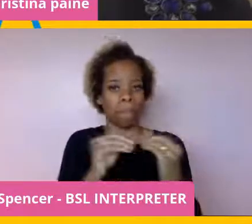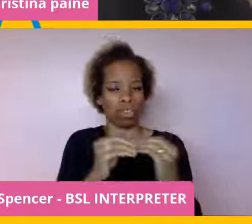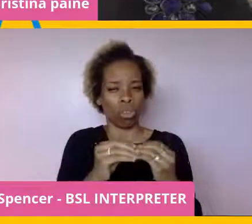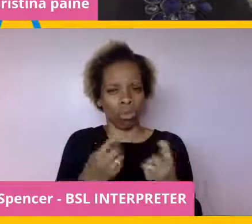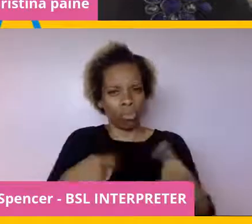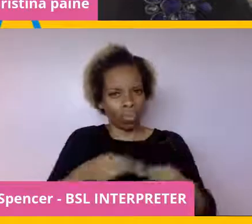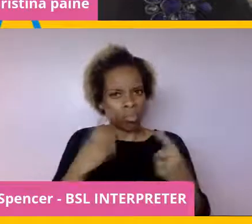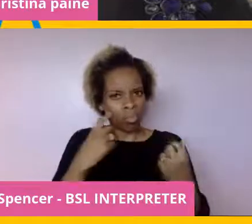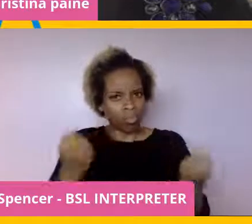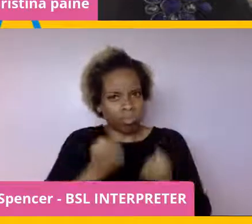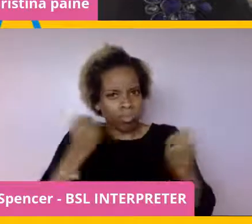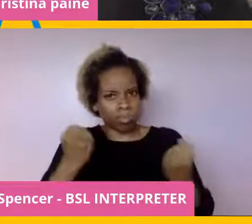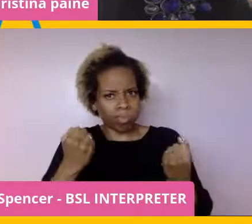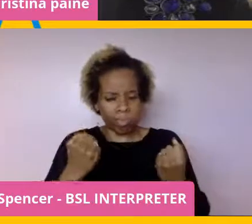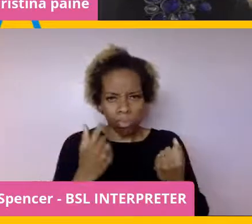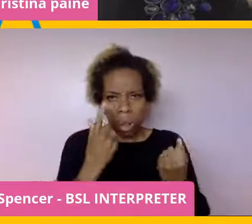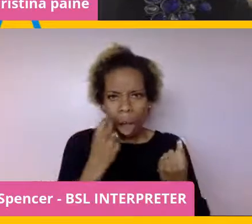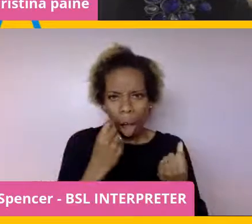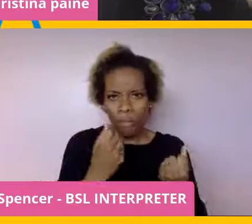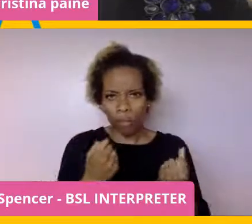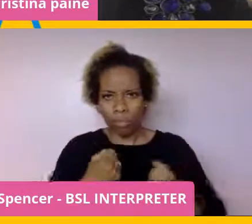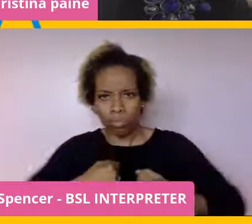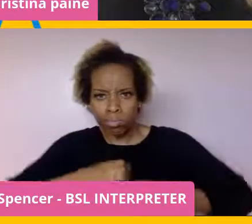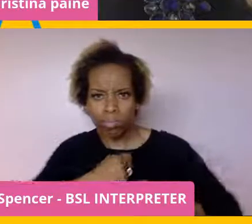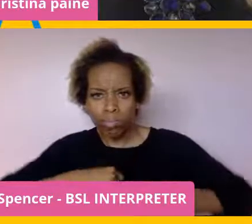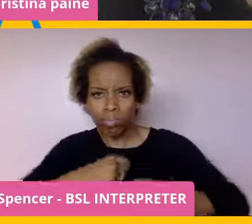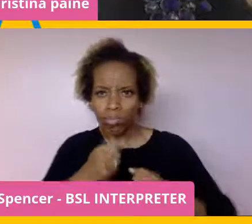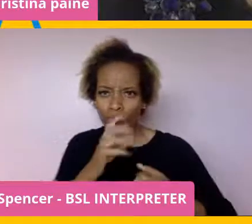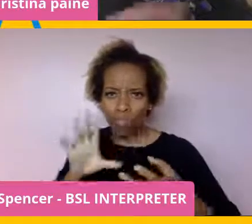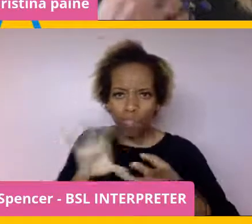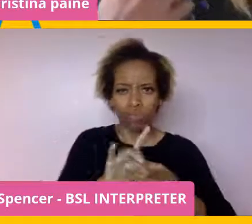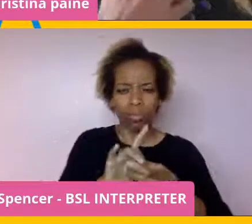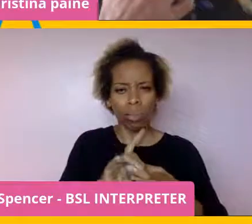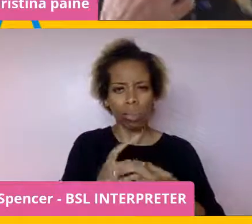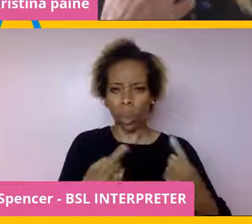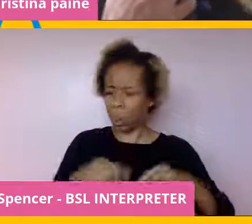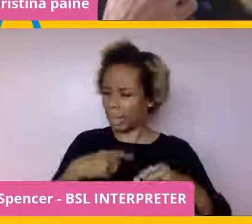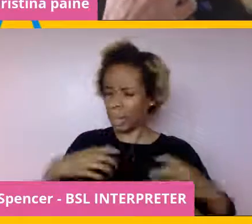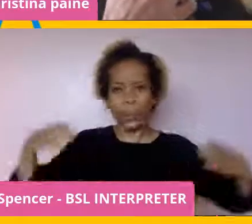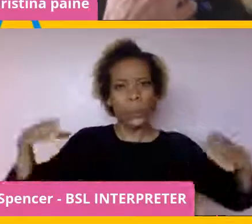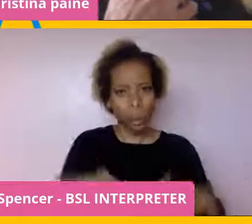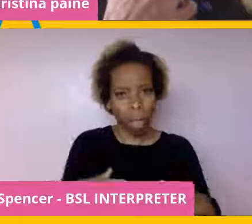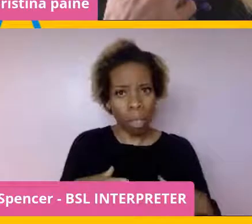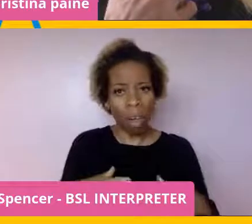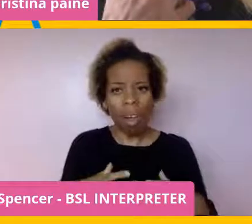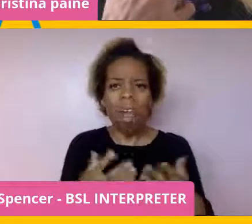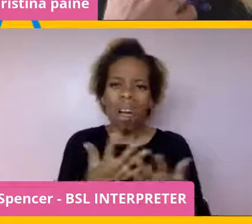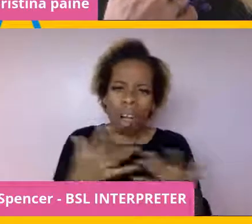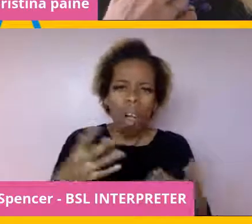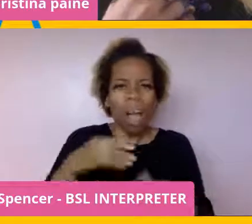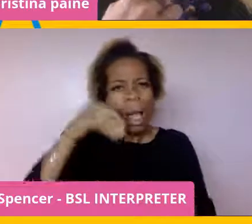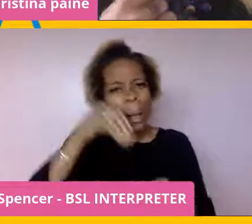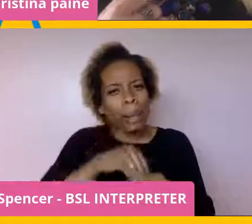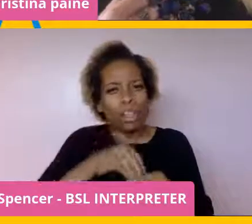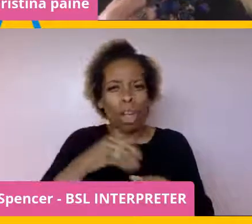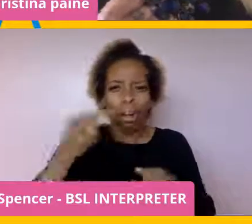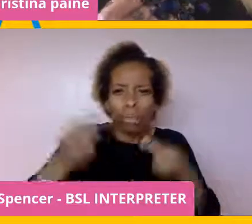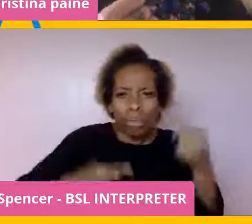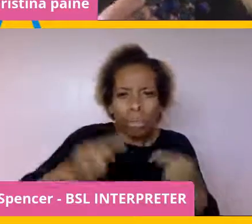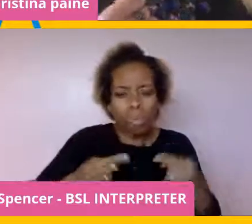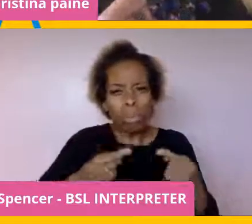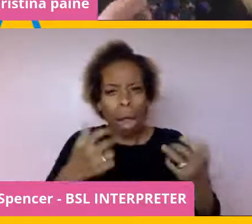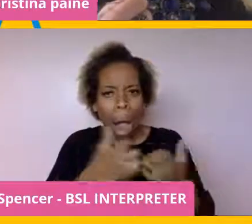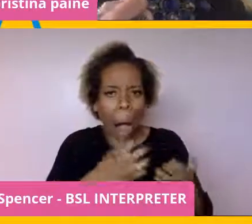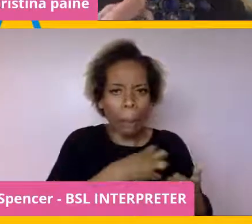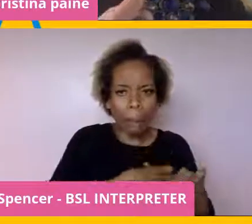We need to be together in this. We have a lot of times where we have internal disagreements about how this union works and so on and so